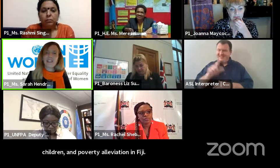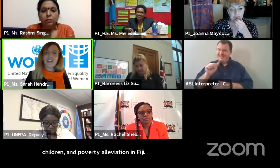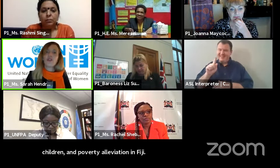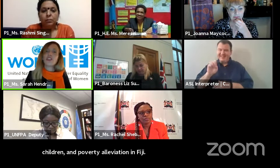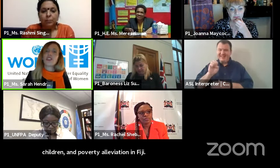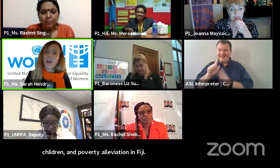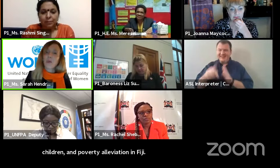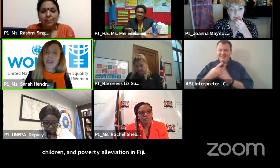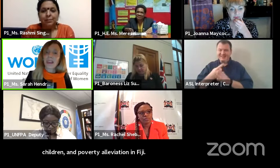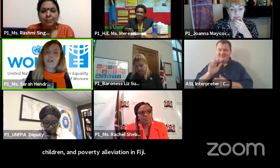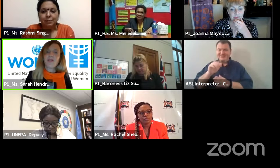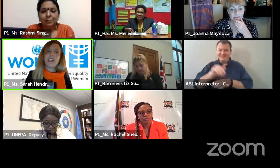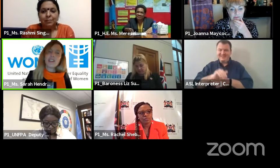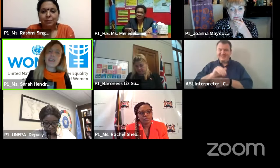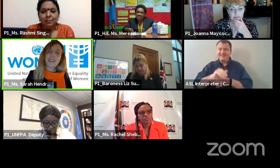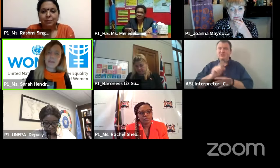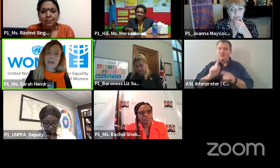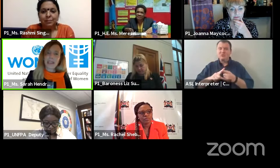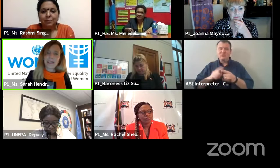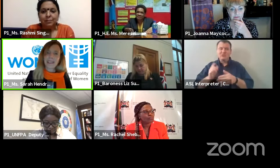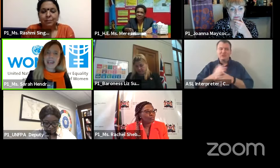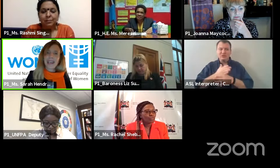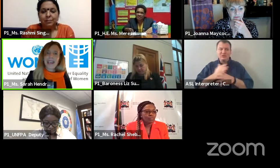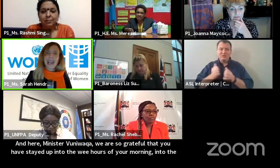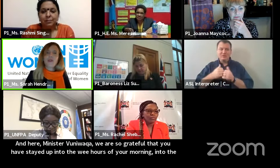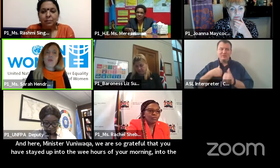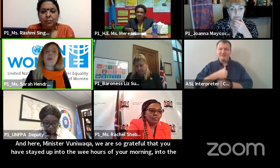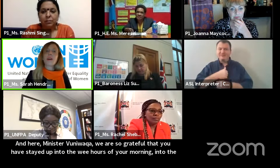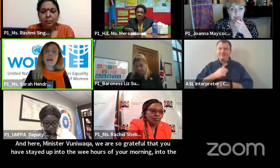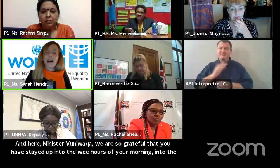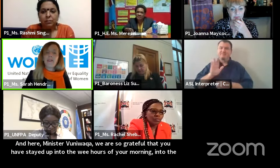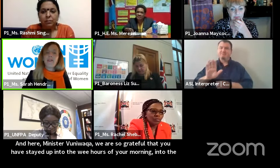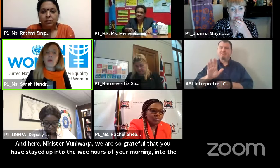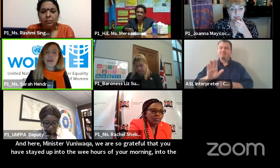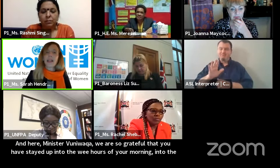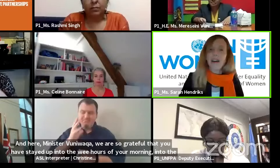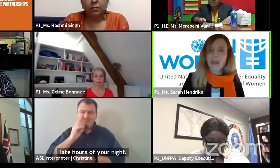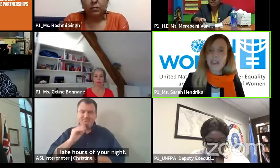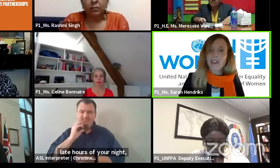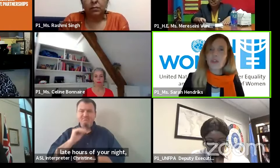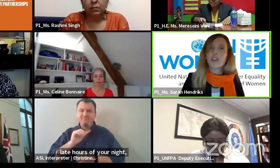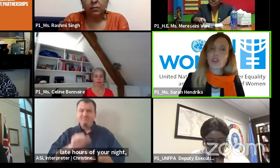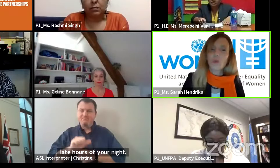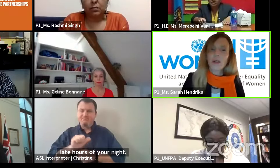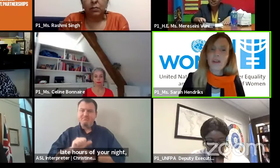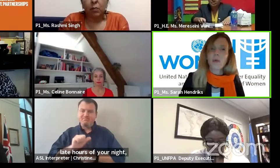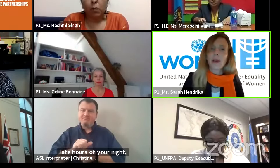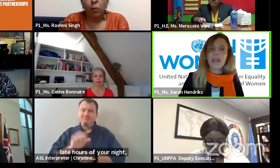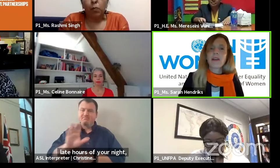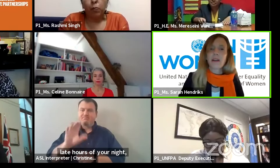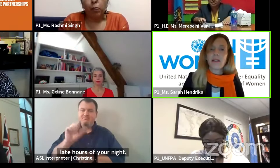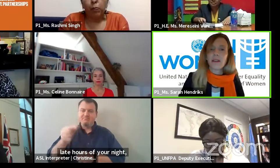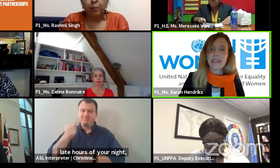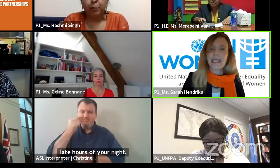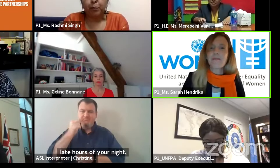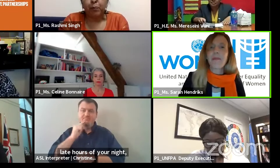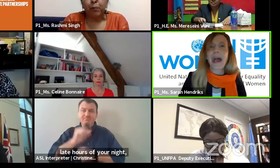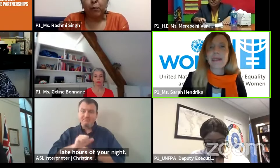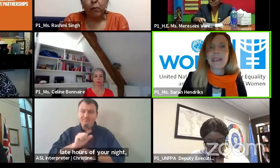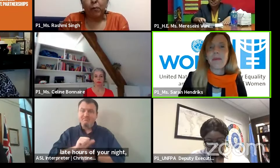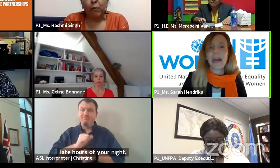your night, to share with us Fiji's experience and the work of your government to ensure that women and